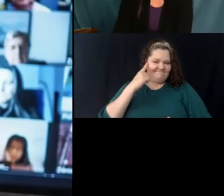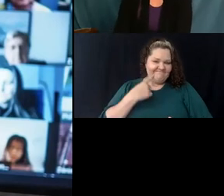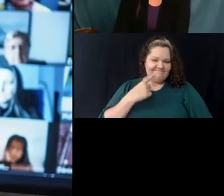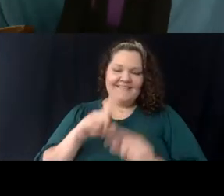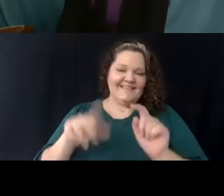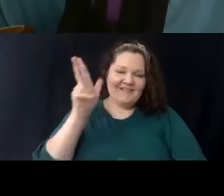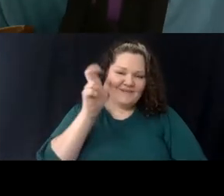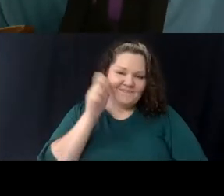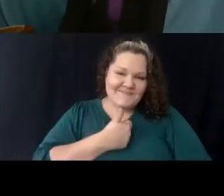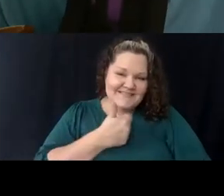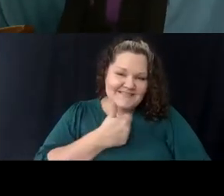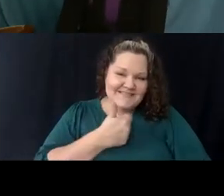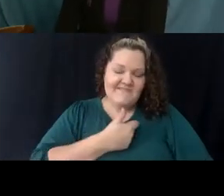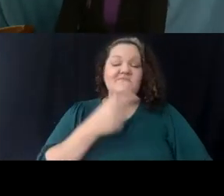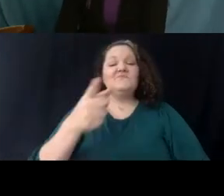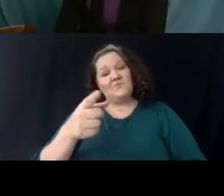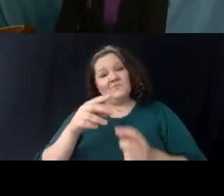And as we saw at the start of our presentation,